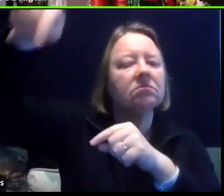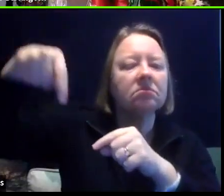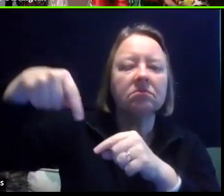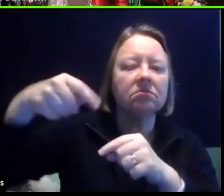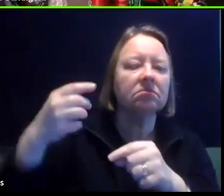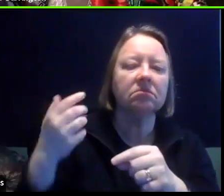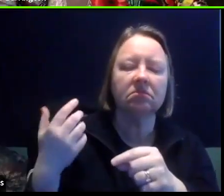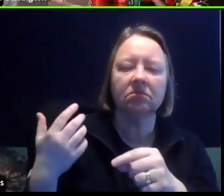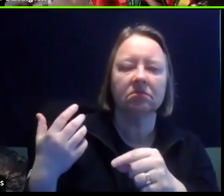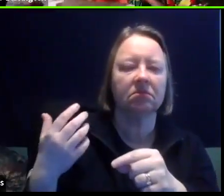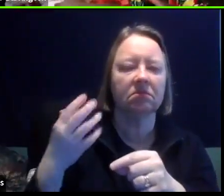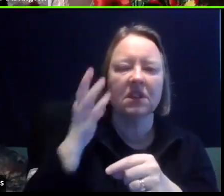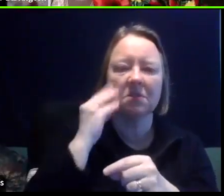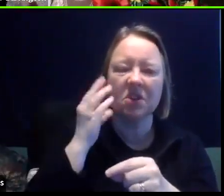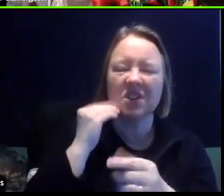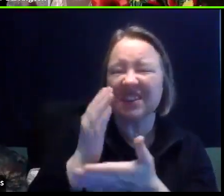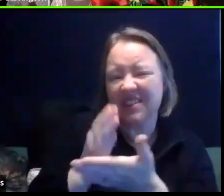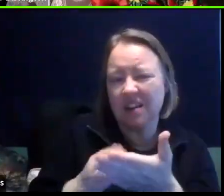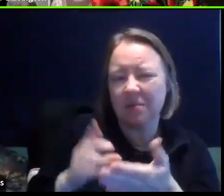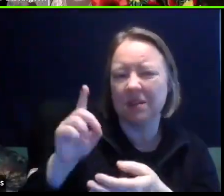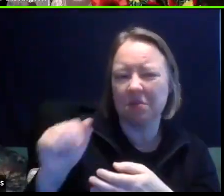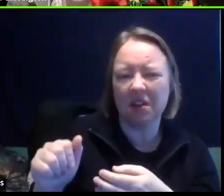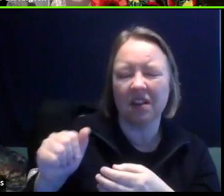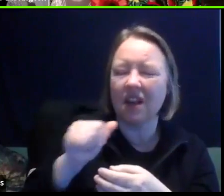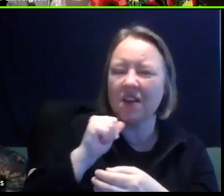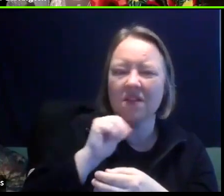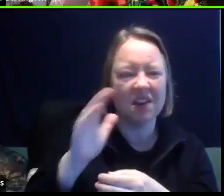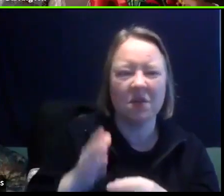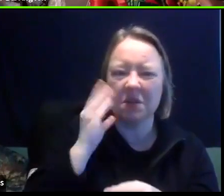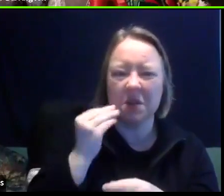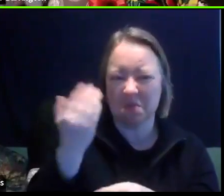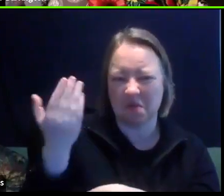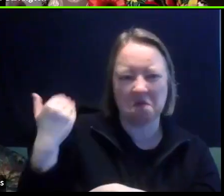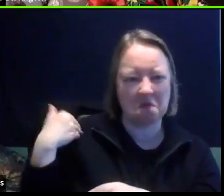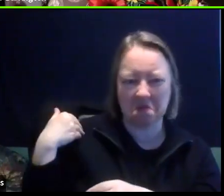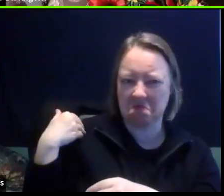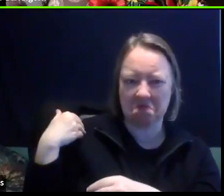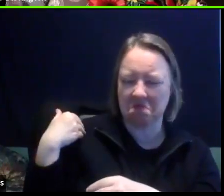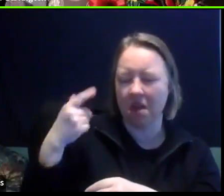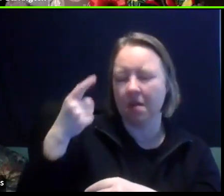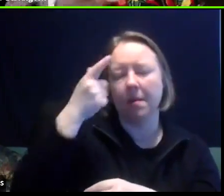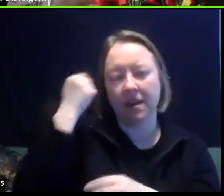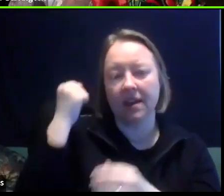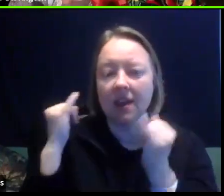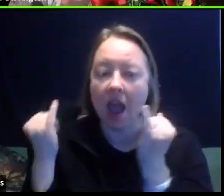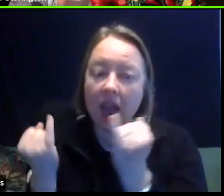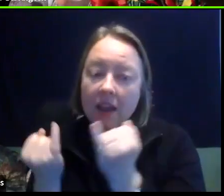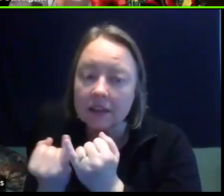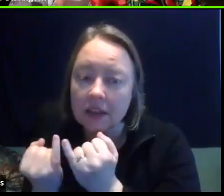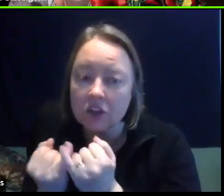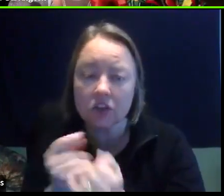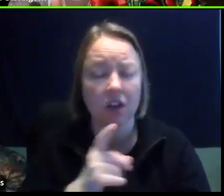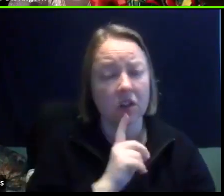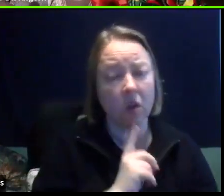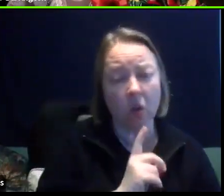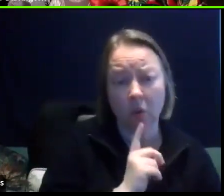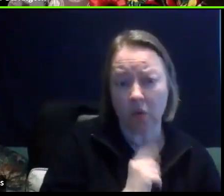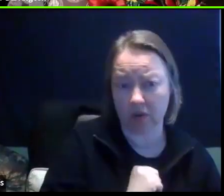some disabilities that they didn't experience before because of the isolation and the loneliness.